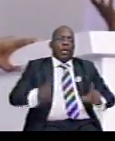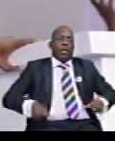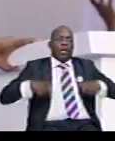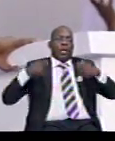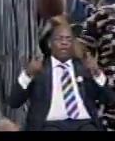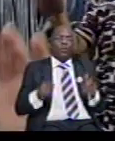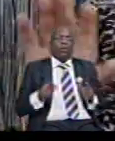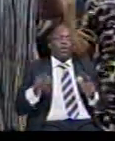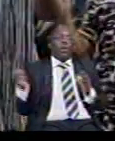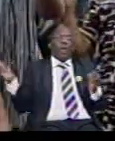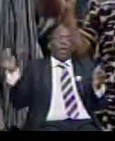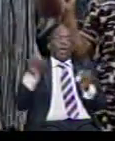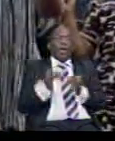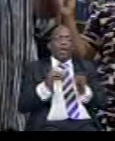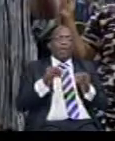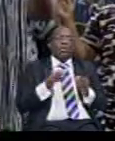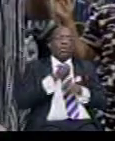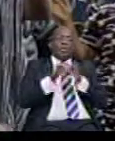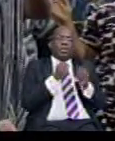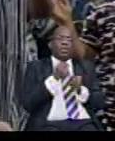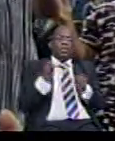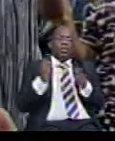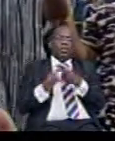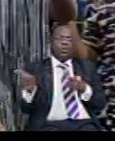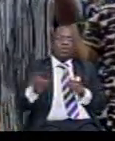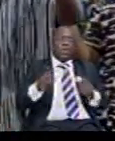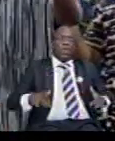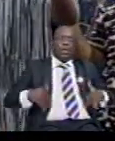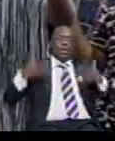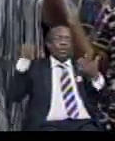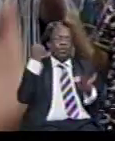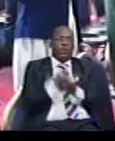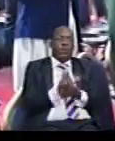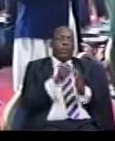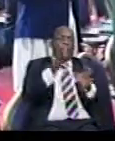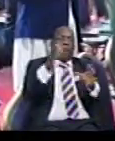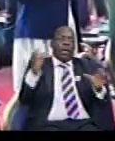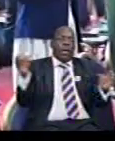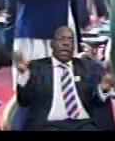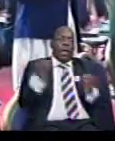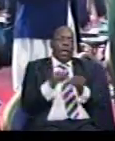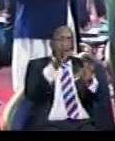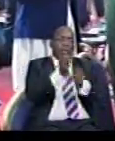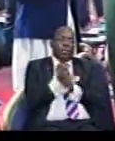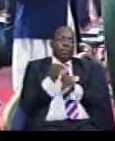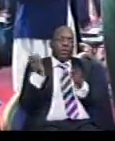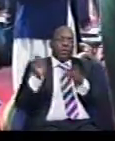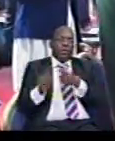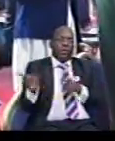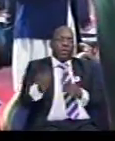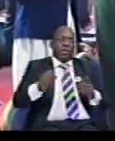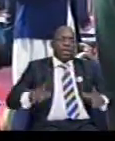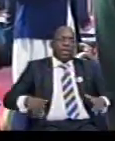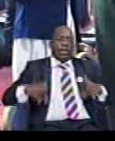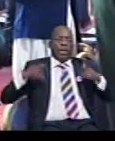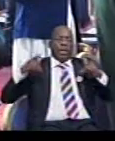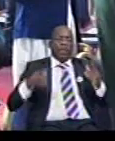their life. Add achievements to their lives. You